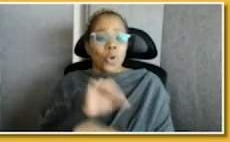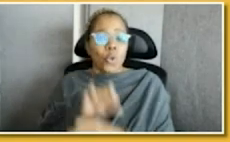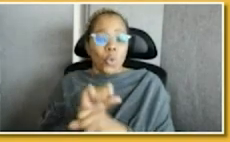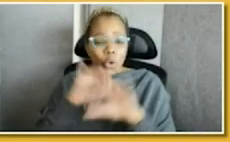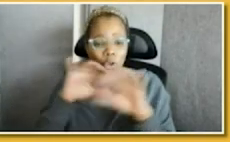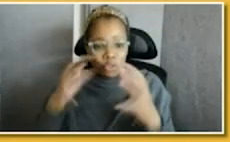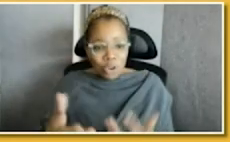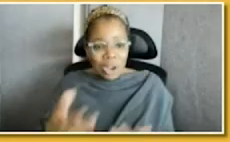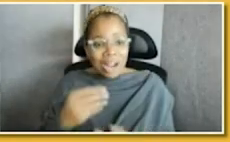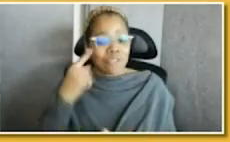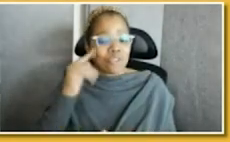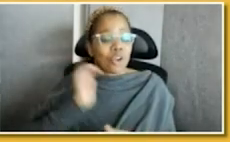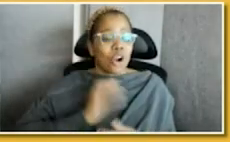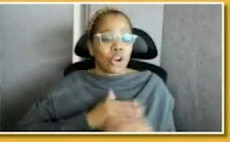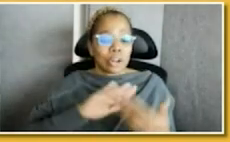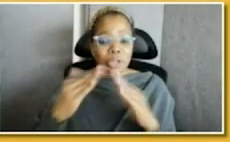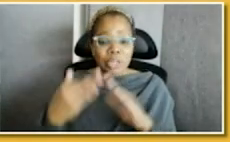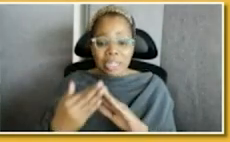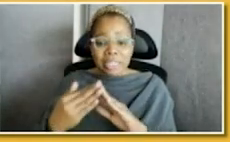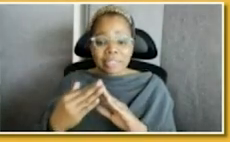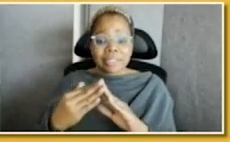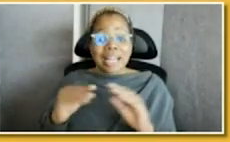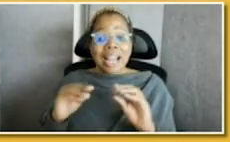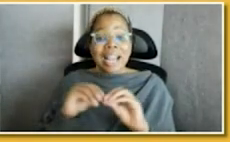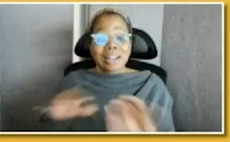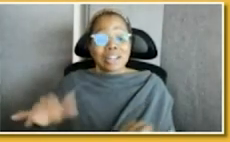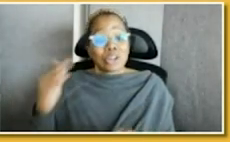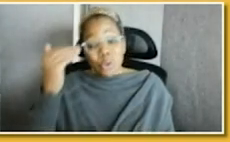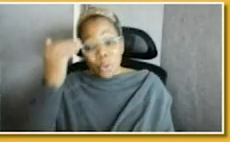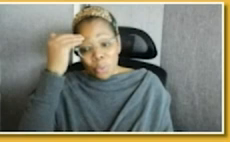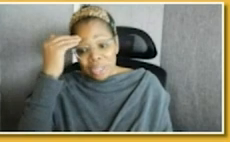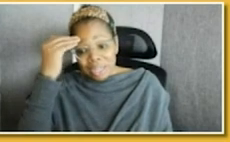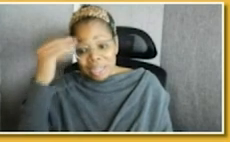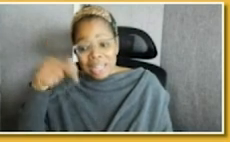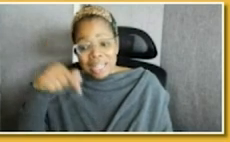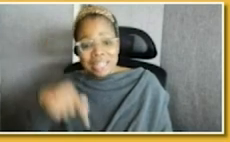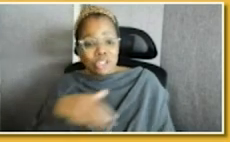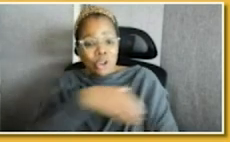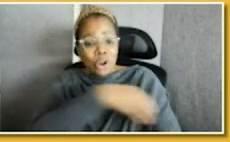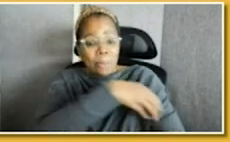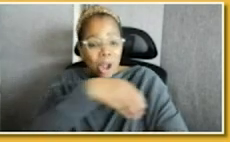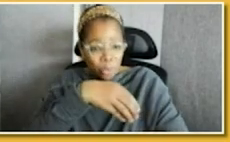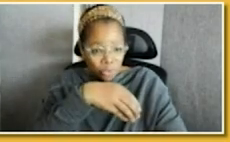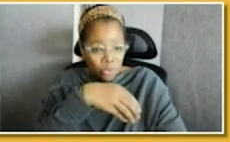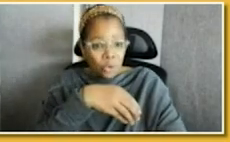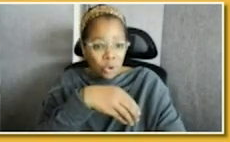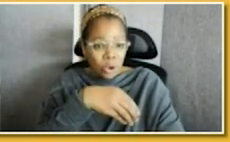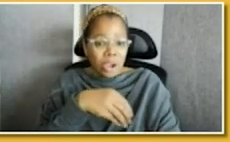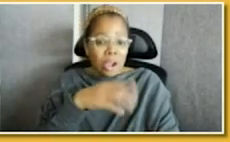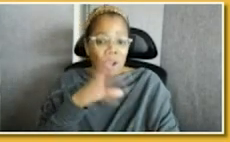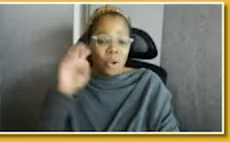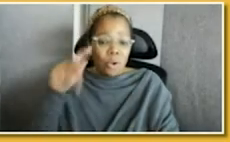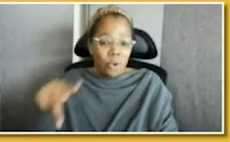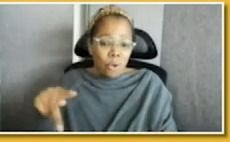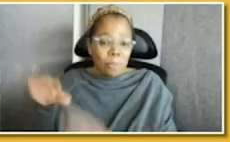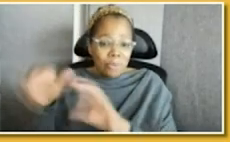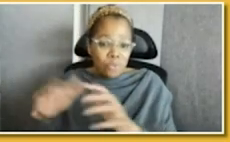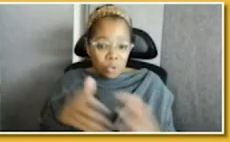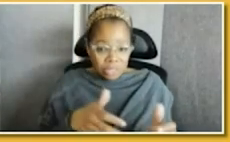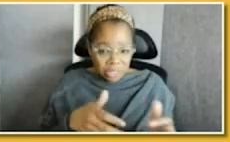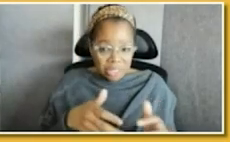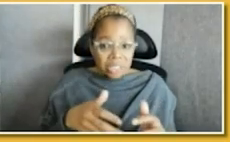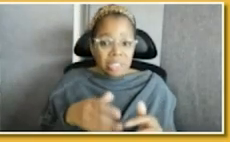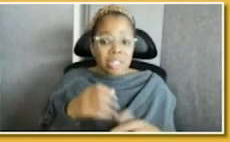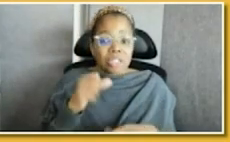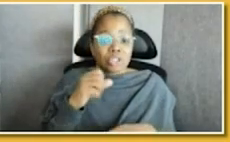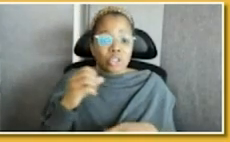communities, and to put that out there, knowing that, again, like, these are very powerful corporate forces out there. So I want to thank you